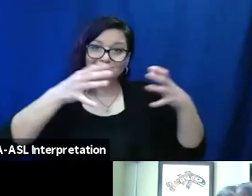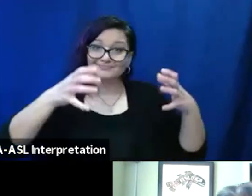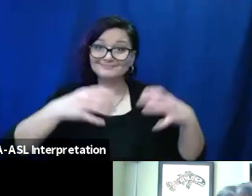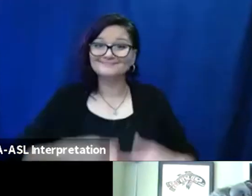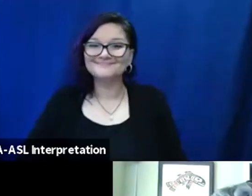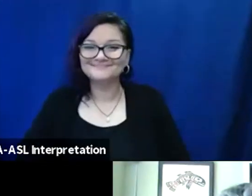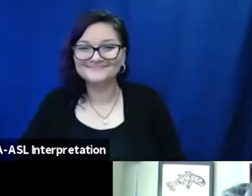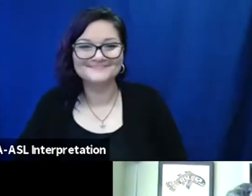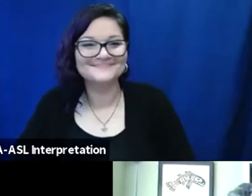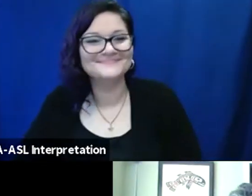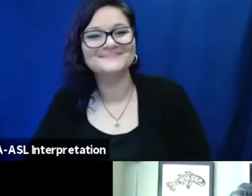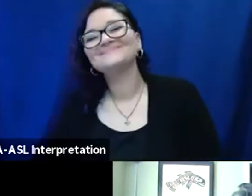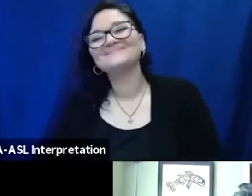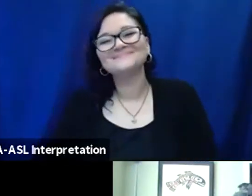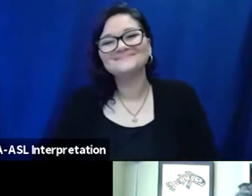That's